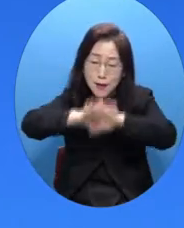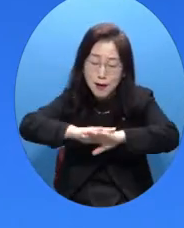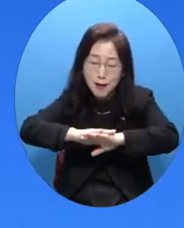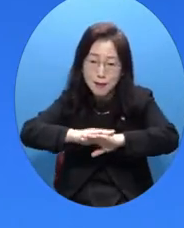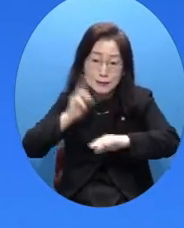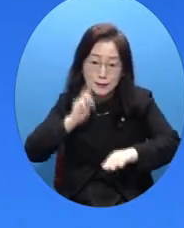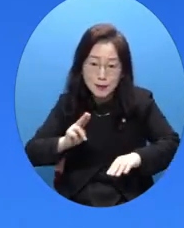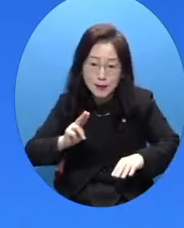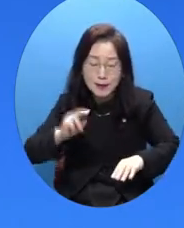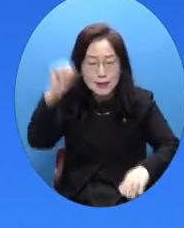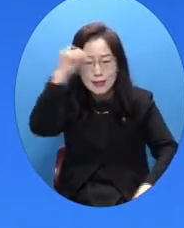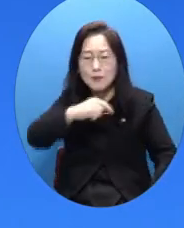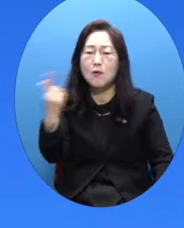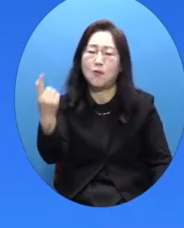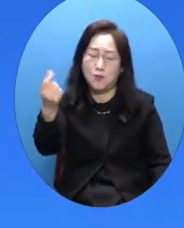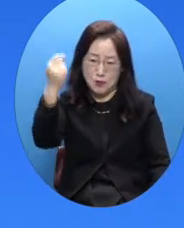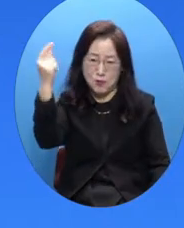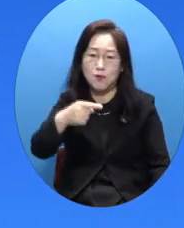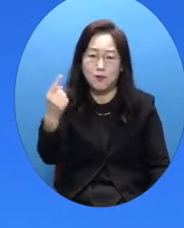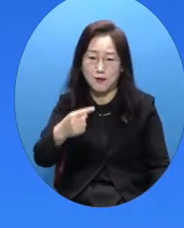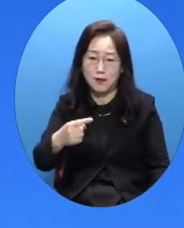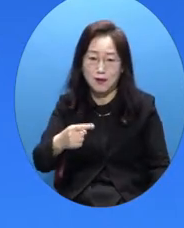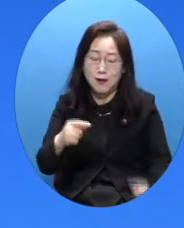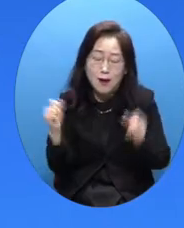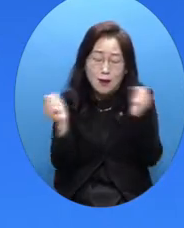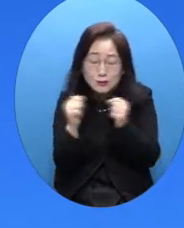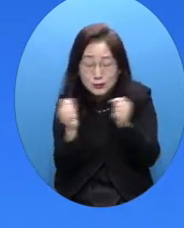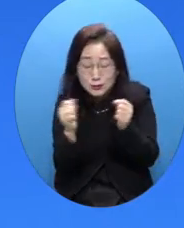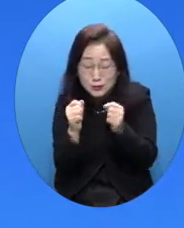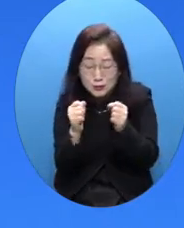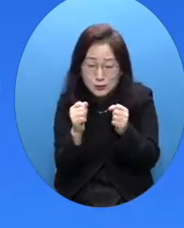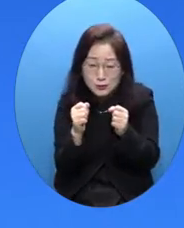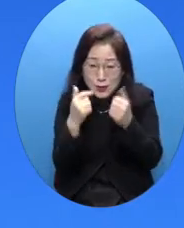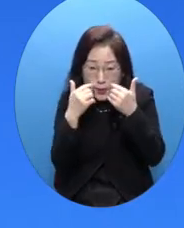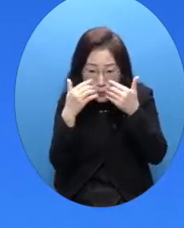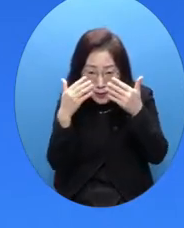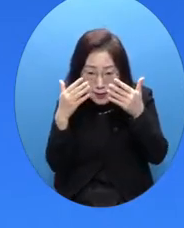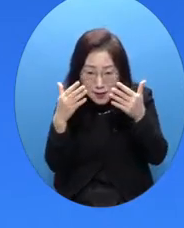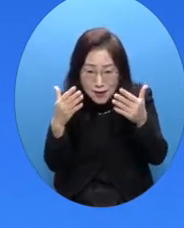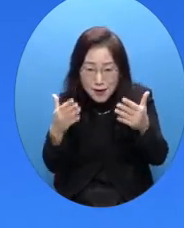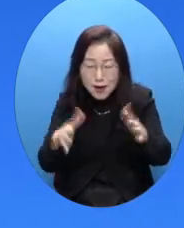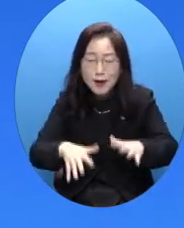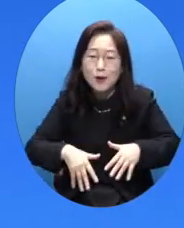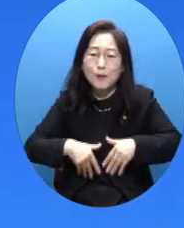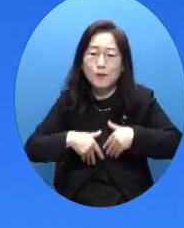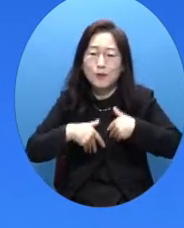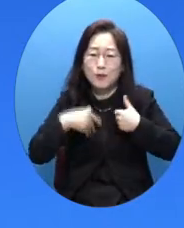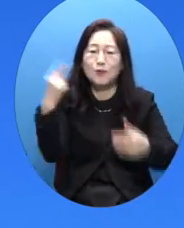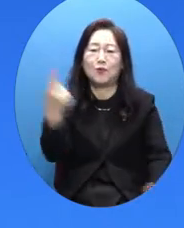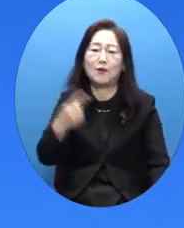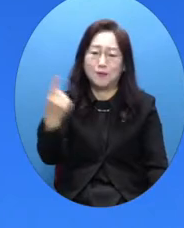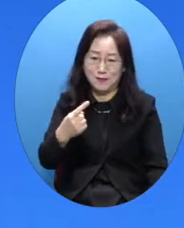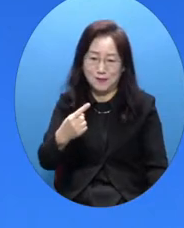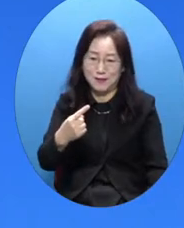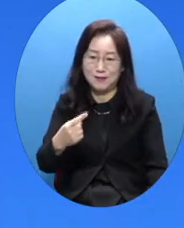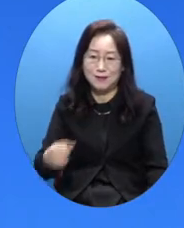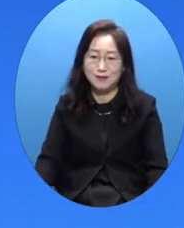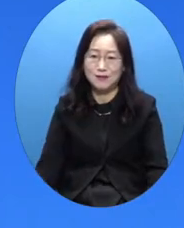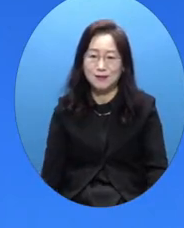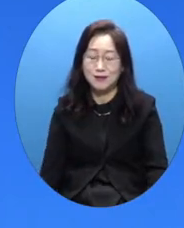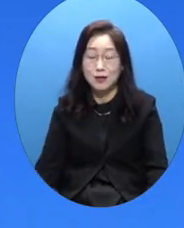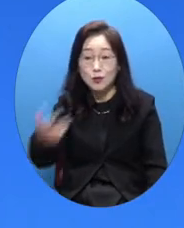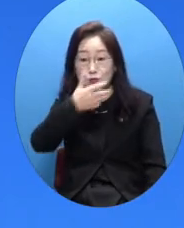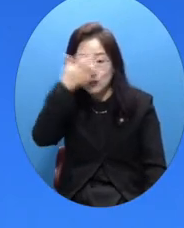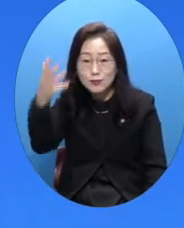despair looking only to God even the night is long the dawn will come even the winter is so long